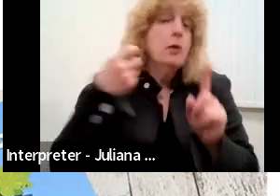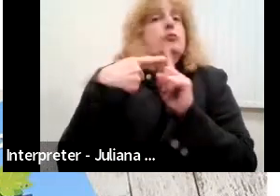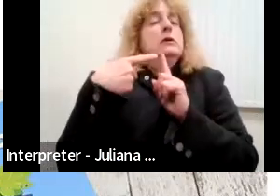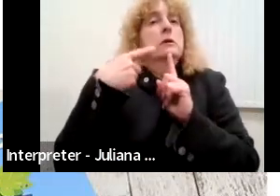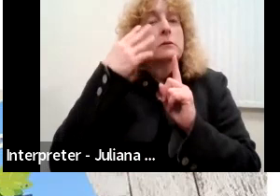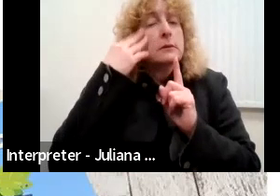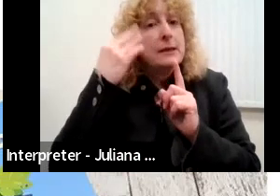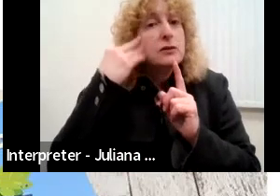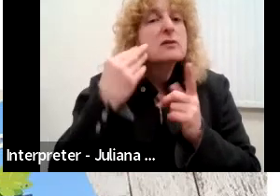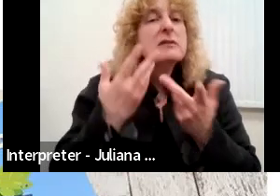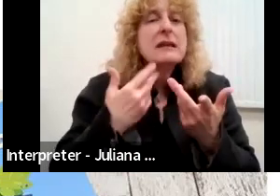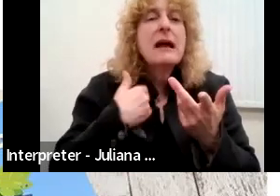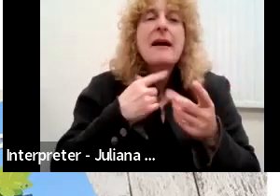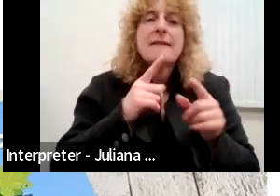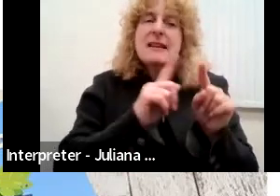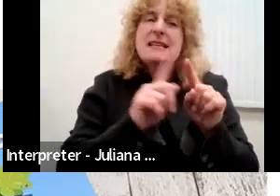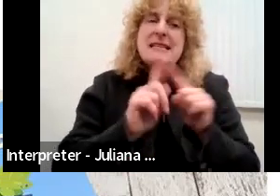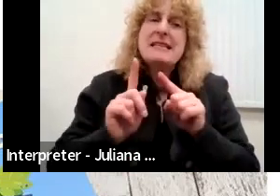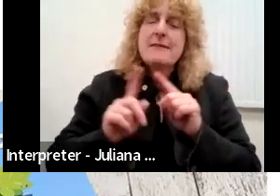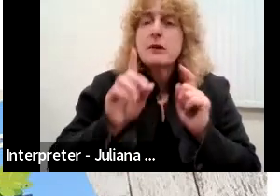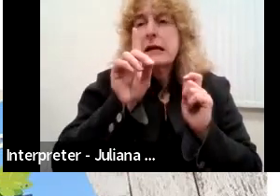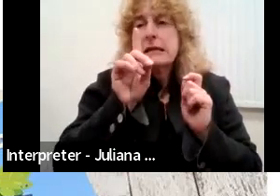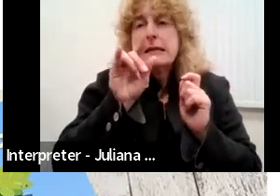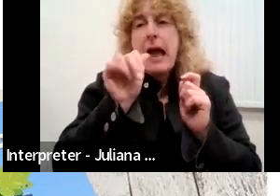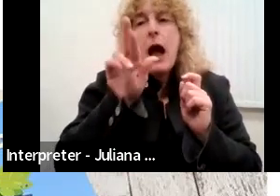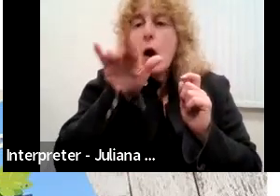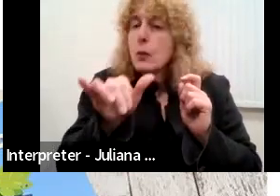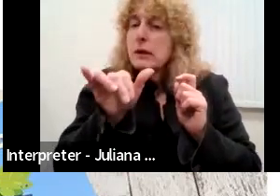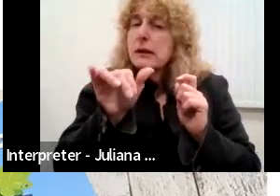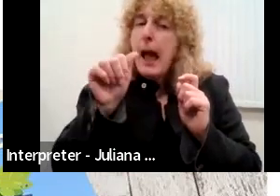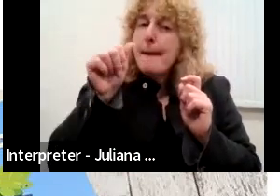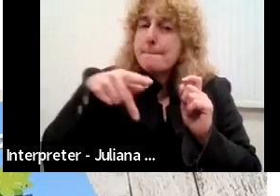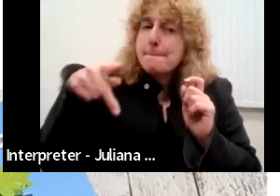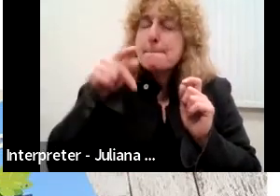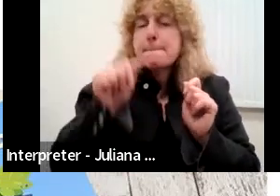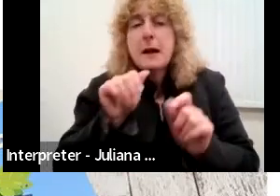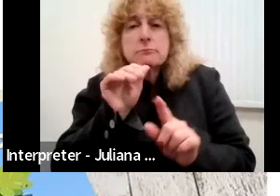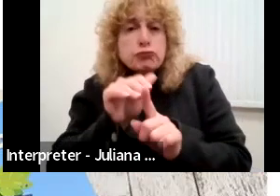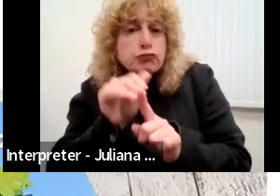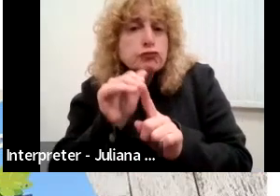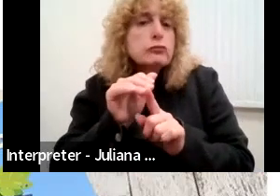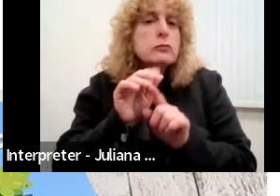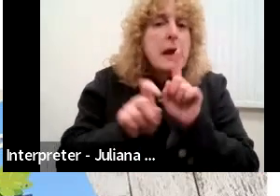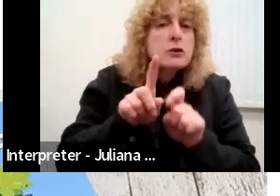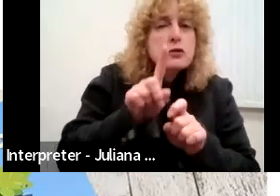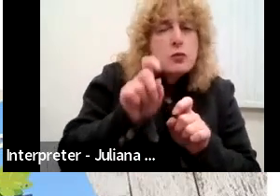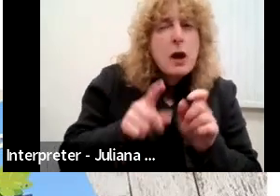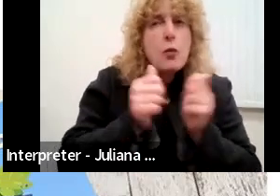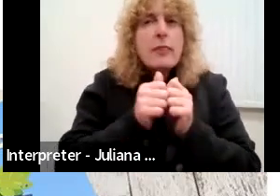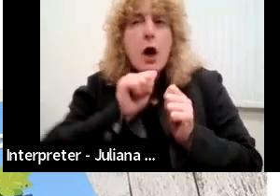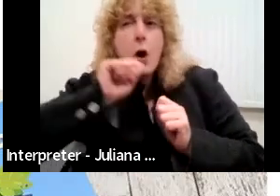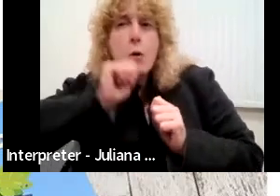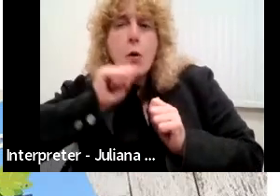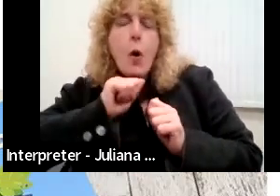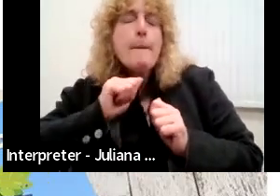are different diary apps out there that can prompt and like kind of ask questions that can assist with more so coping rather than